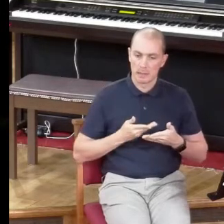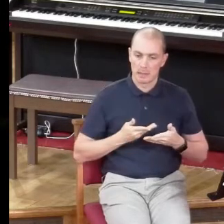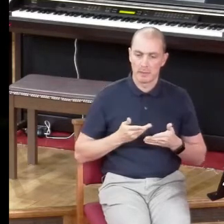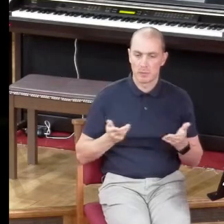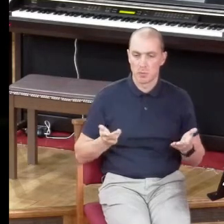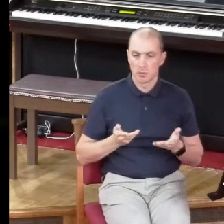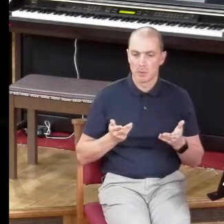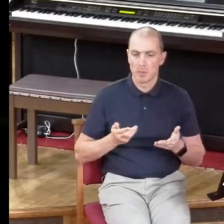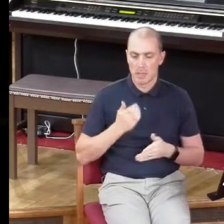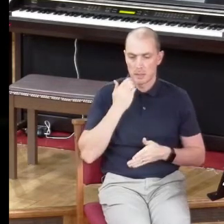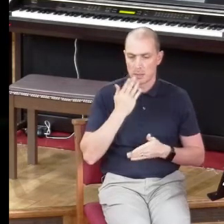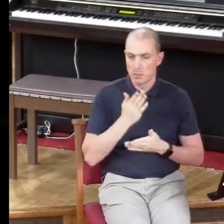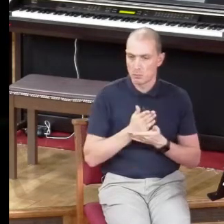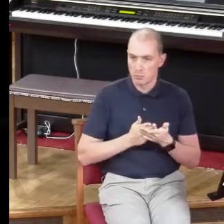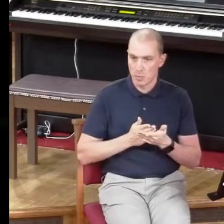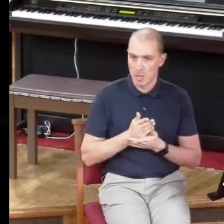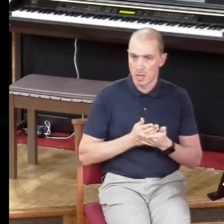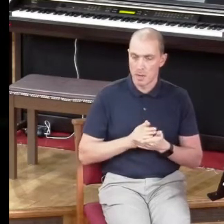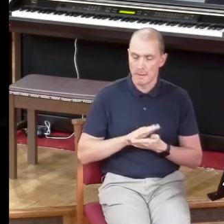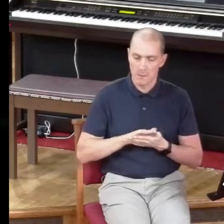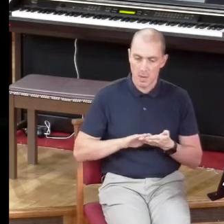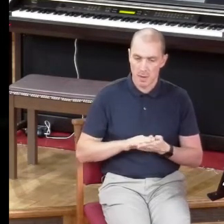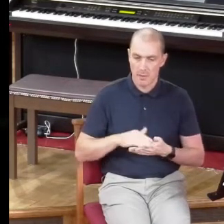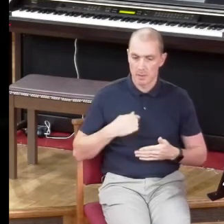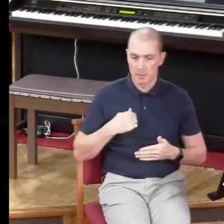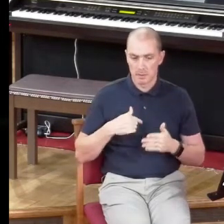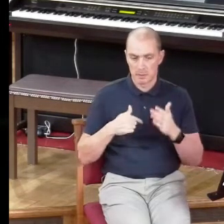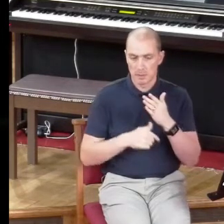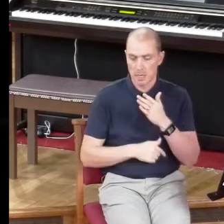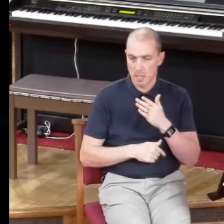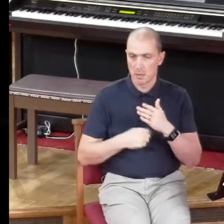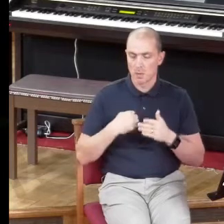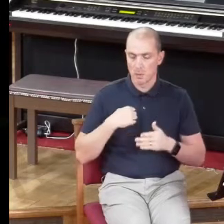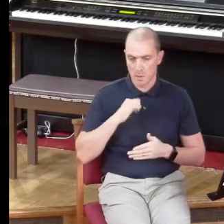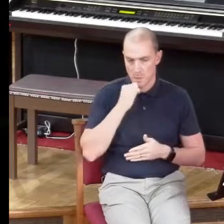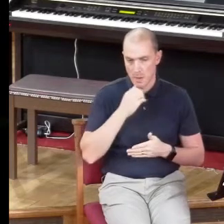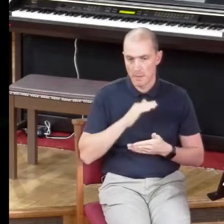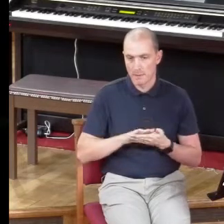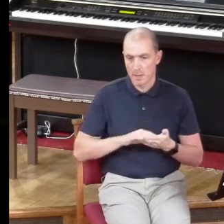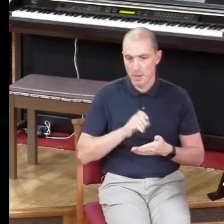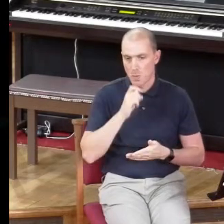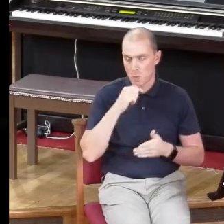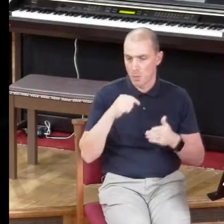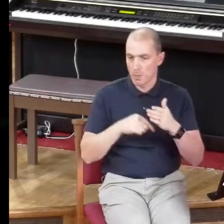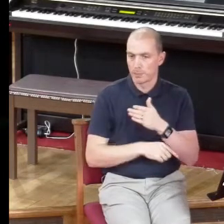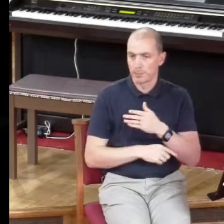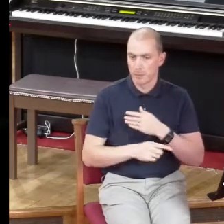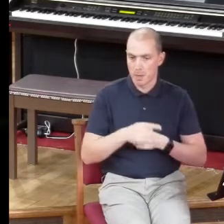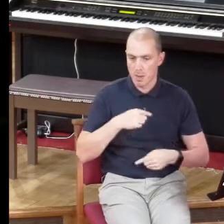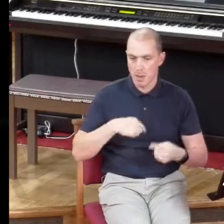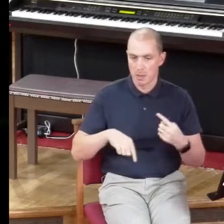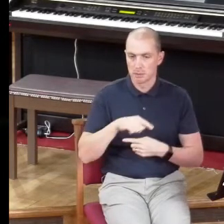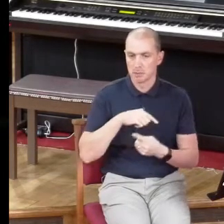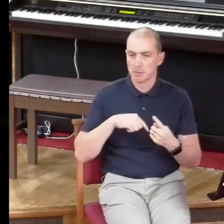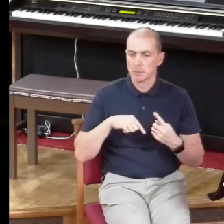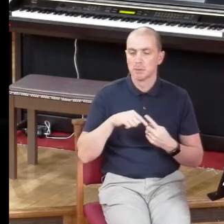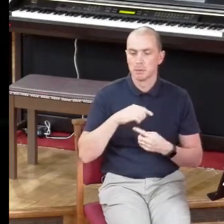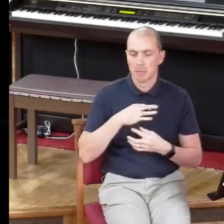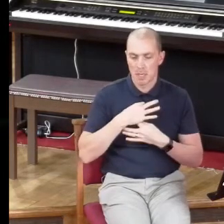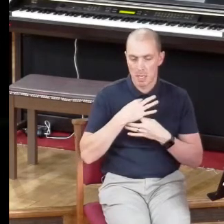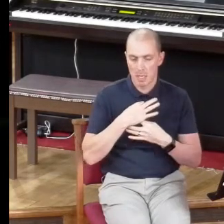day our daily bread, and forgive us our debts as we forgive our debtors. And lead us not